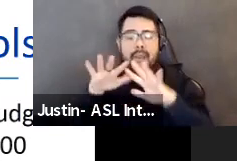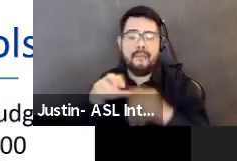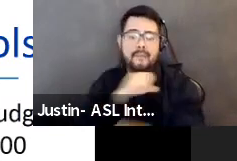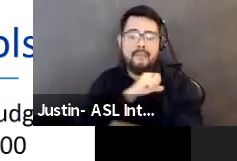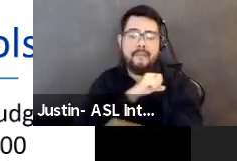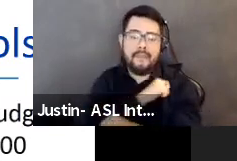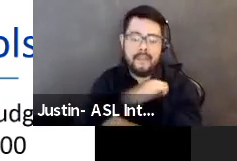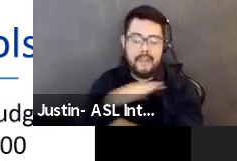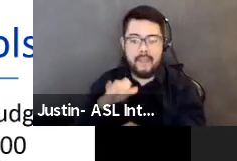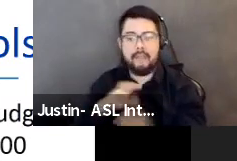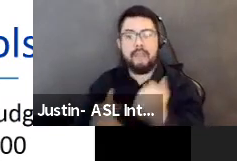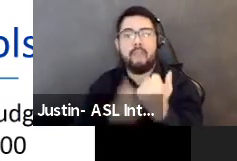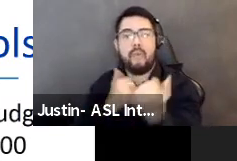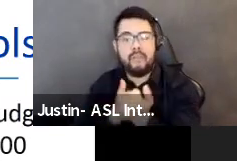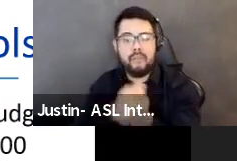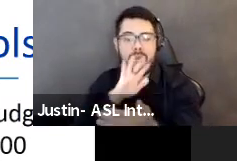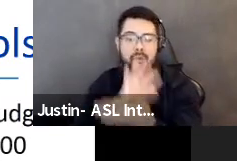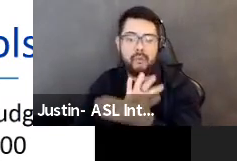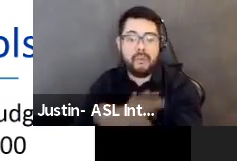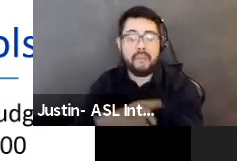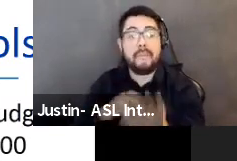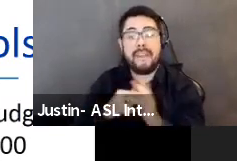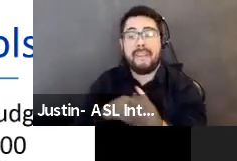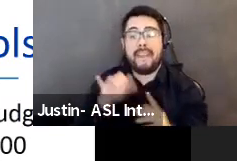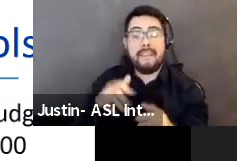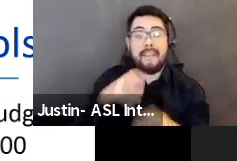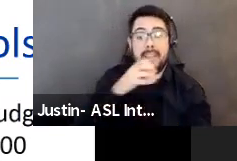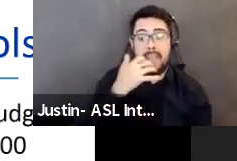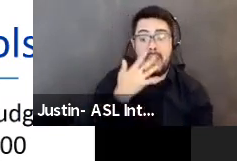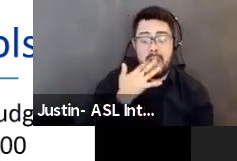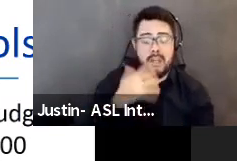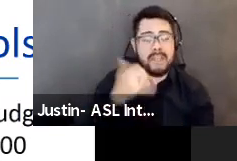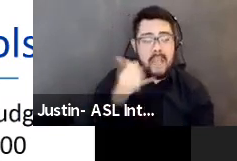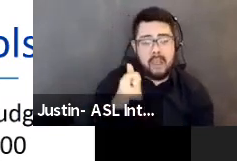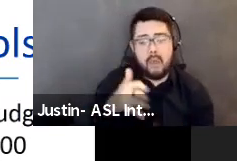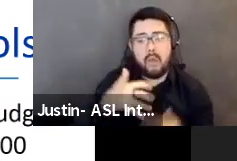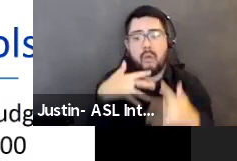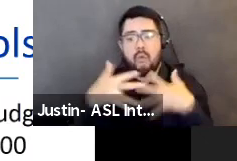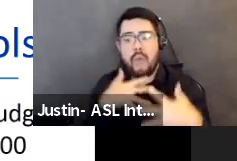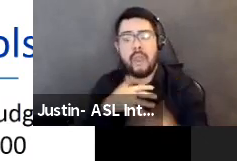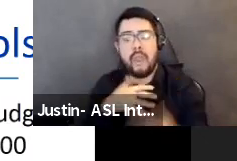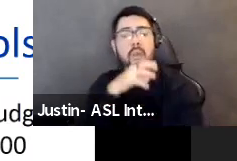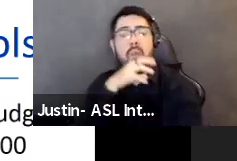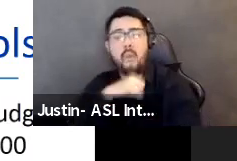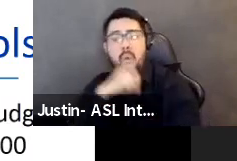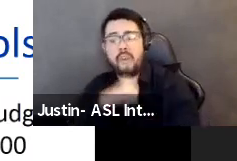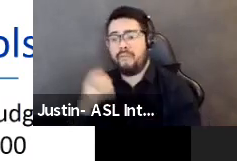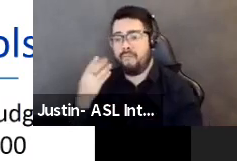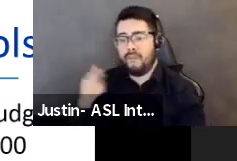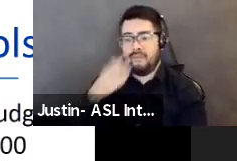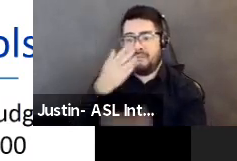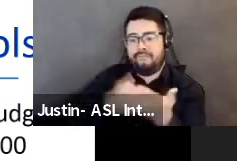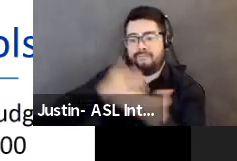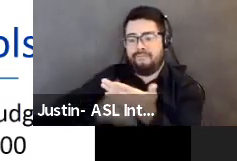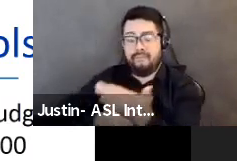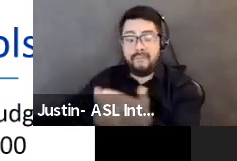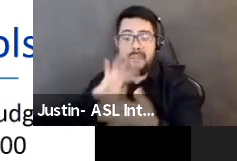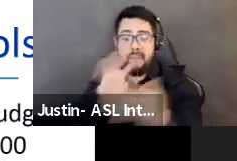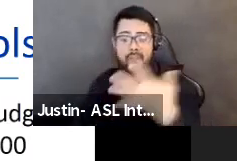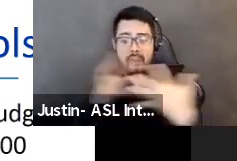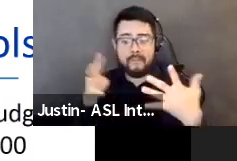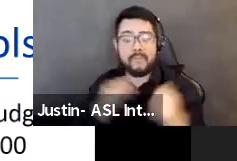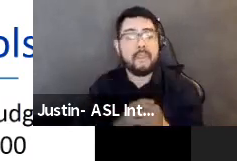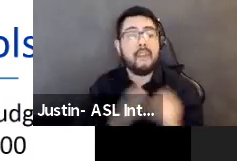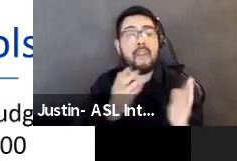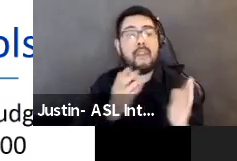schools these are comprised of the yellow gray orange and blue sections of the pie chart the remaining